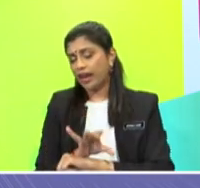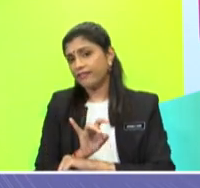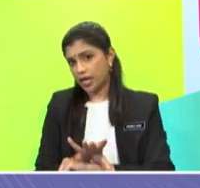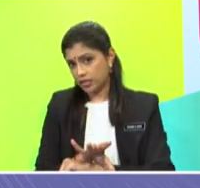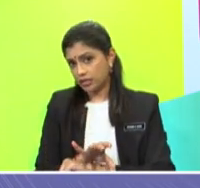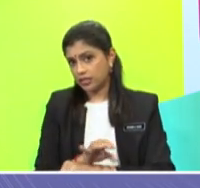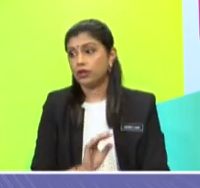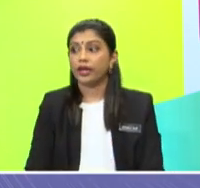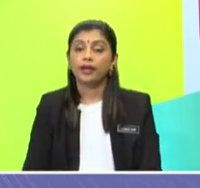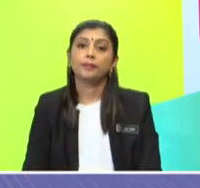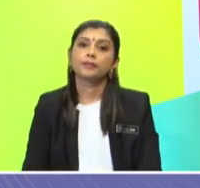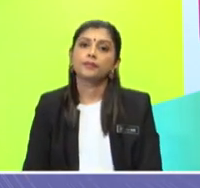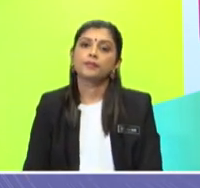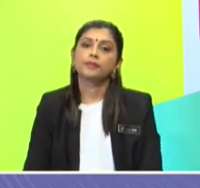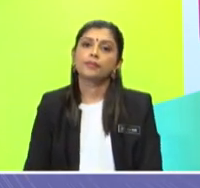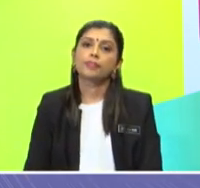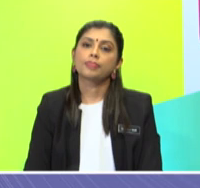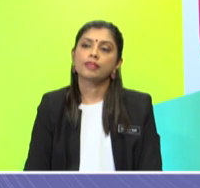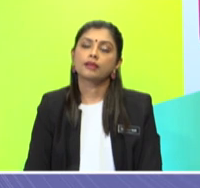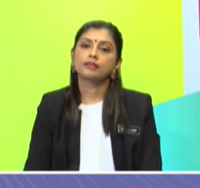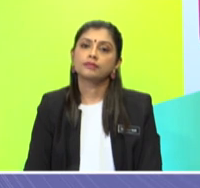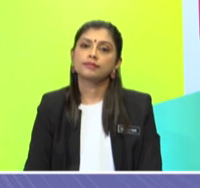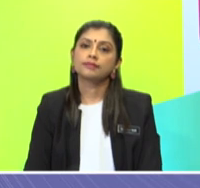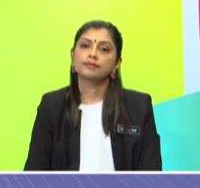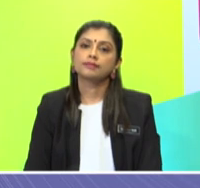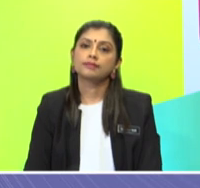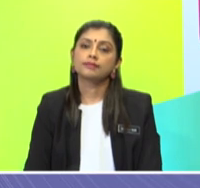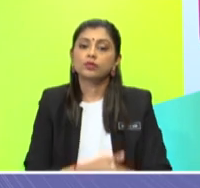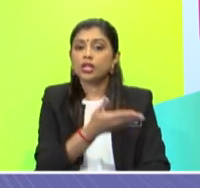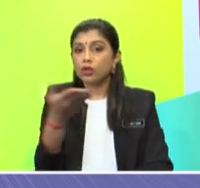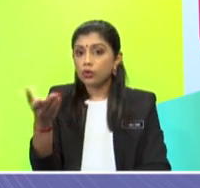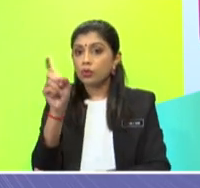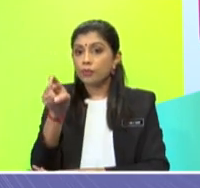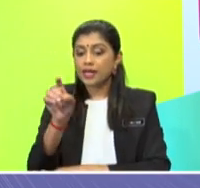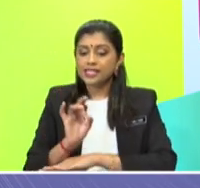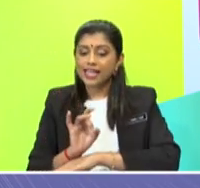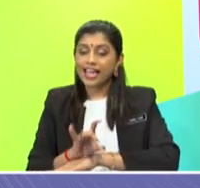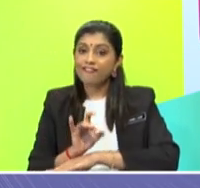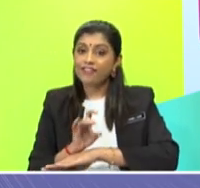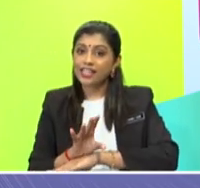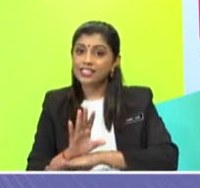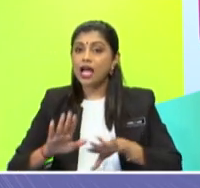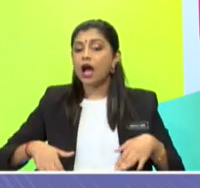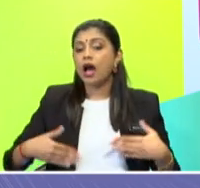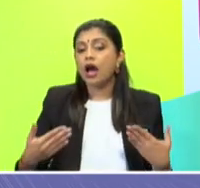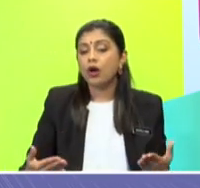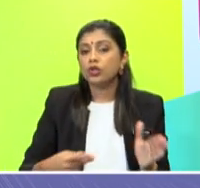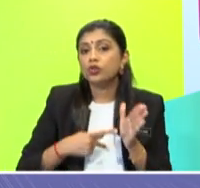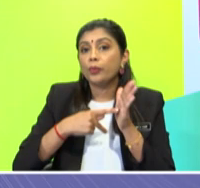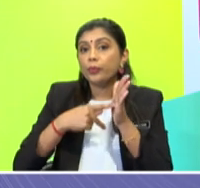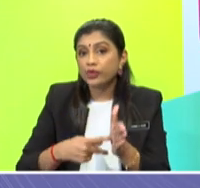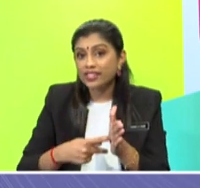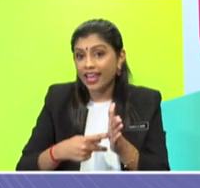how Fina needs to present her English project lively. All right. Yeah. So